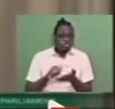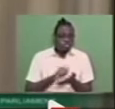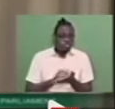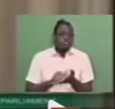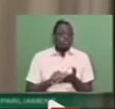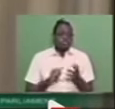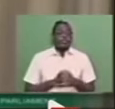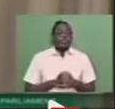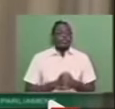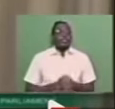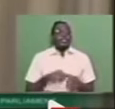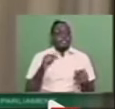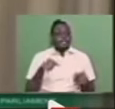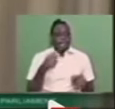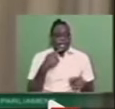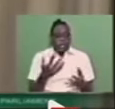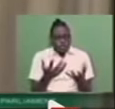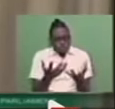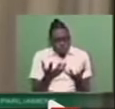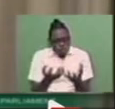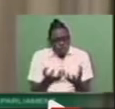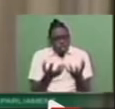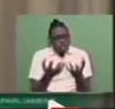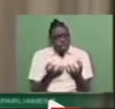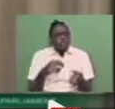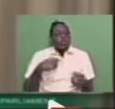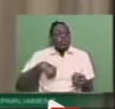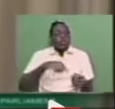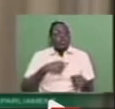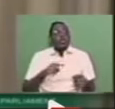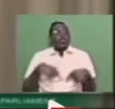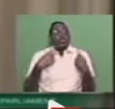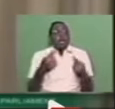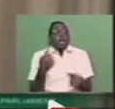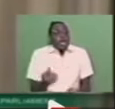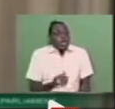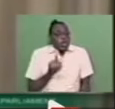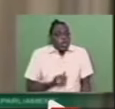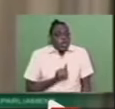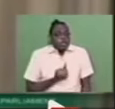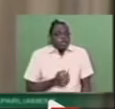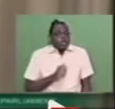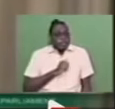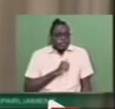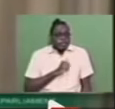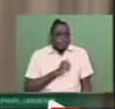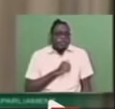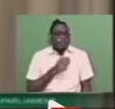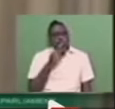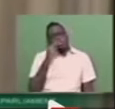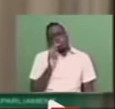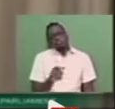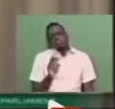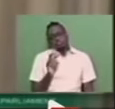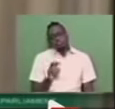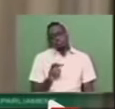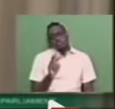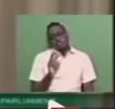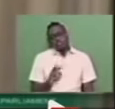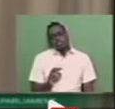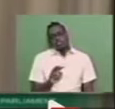more than 70%, is claimed by Venezuela. The development of this field is a vastly complex